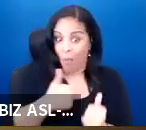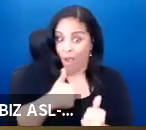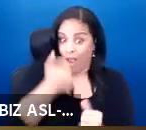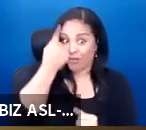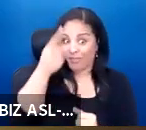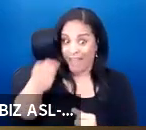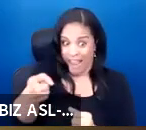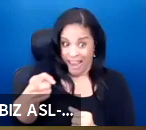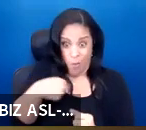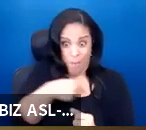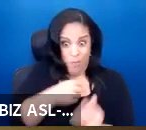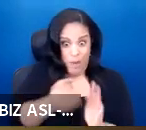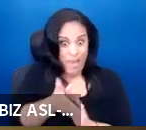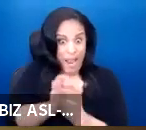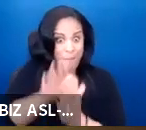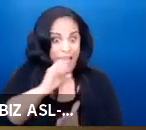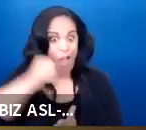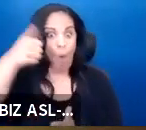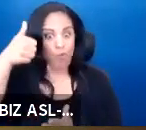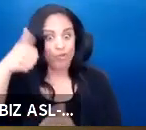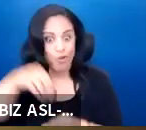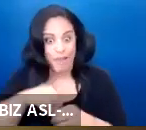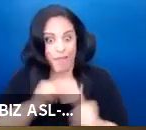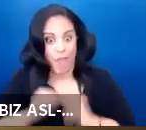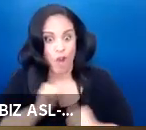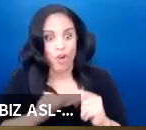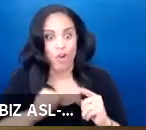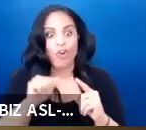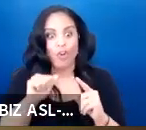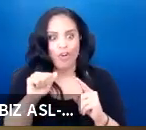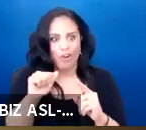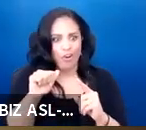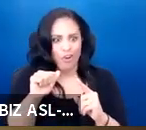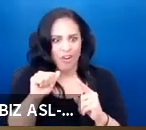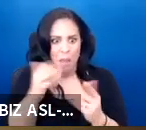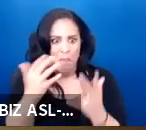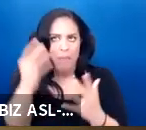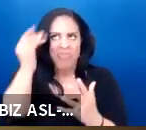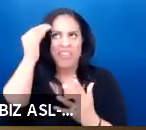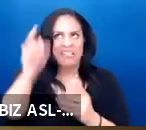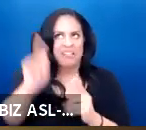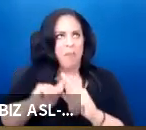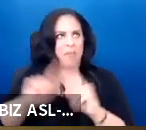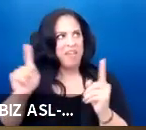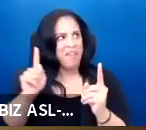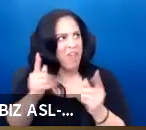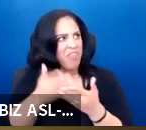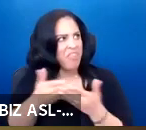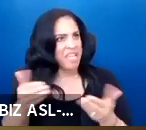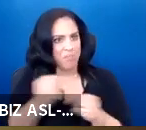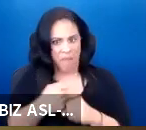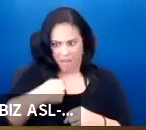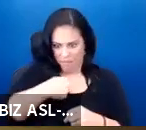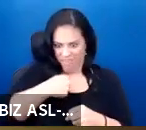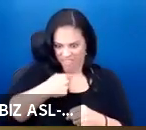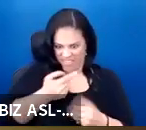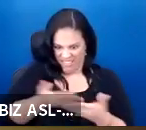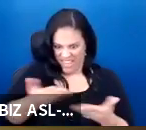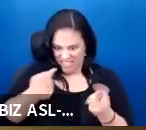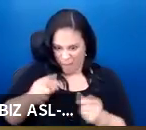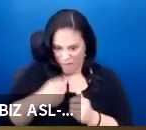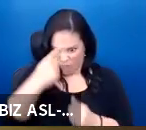theater, to have fought for certain things that were different things that made my theater life possible, but maybe that older